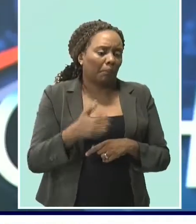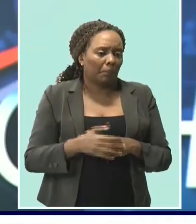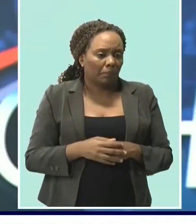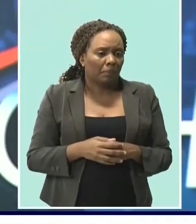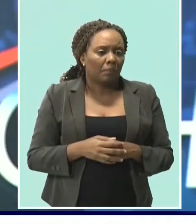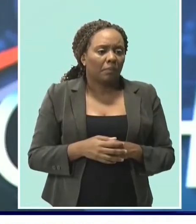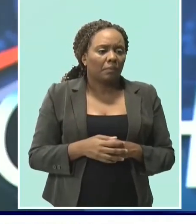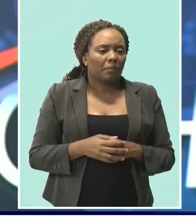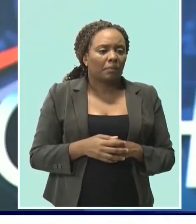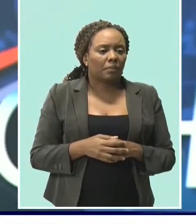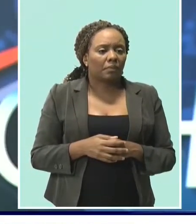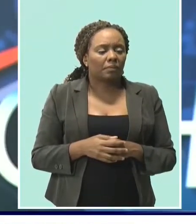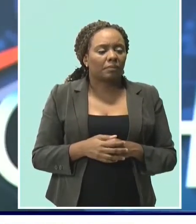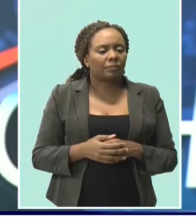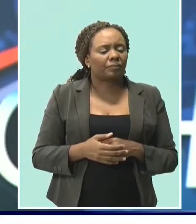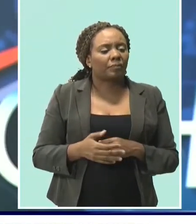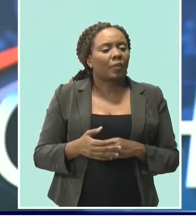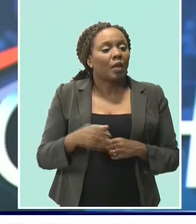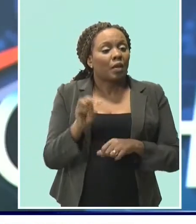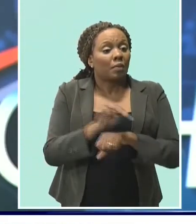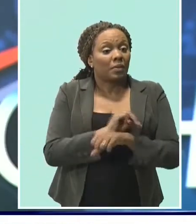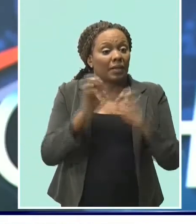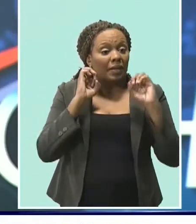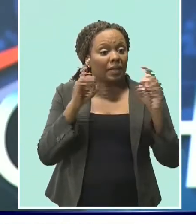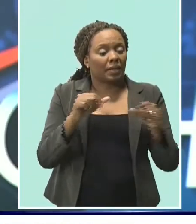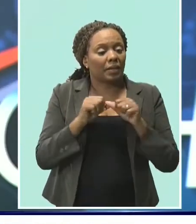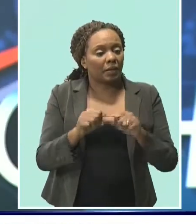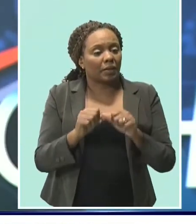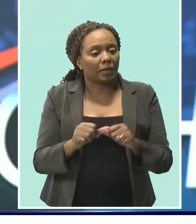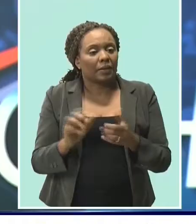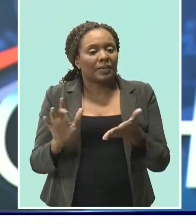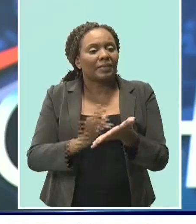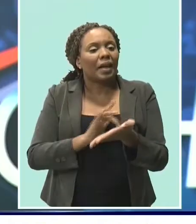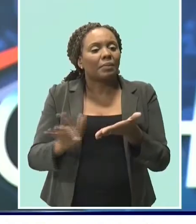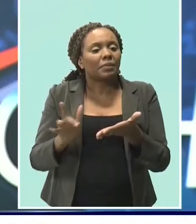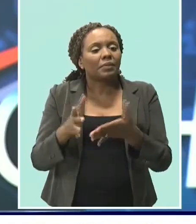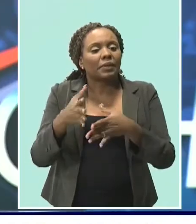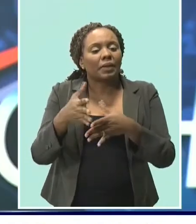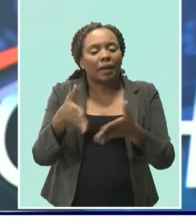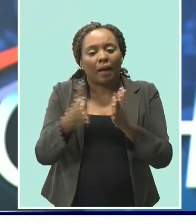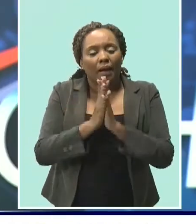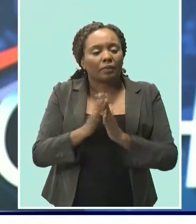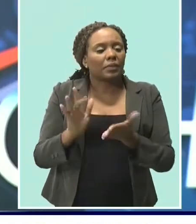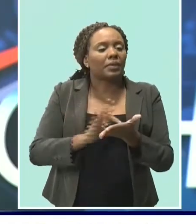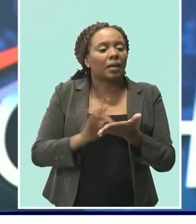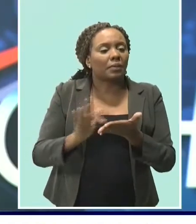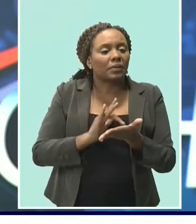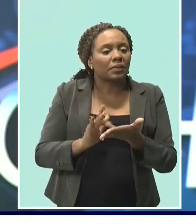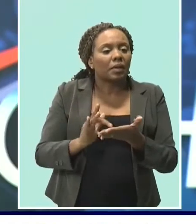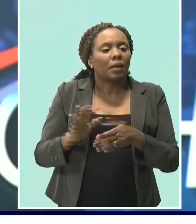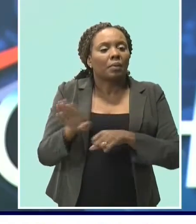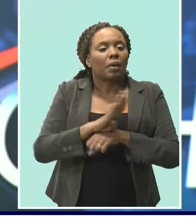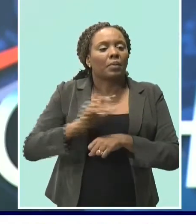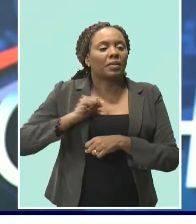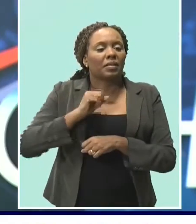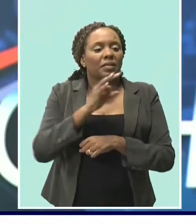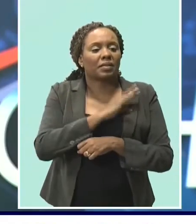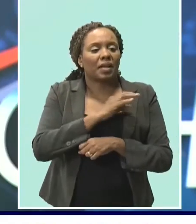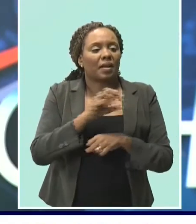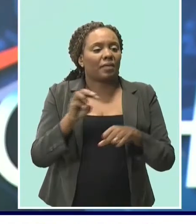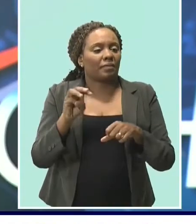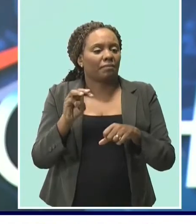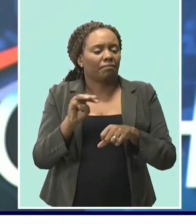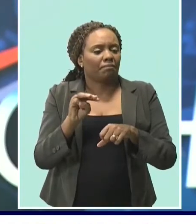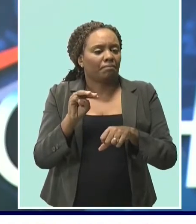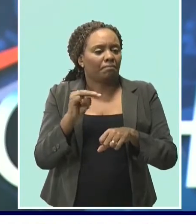While the ongoing tablet drive mounted by the Ministry of Education has received a boost thanks to Barbadian staff members of the United